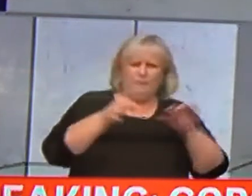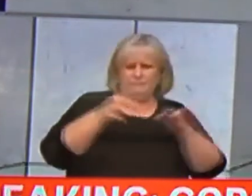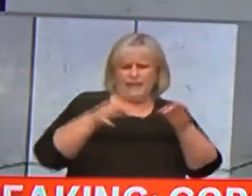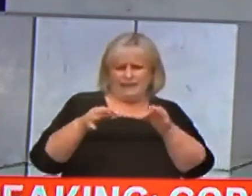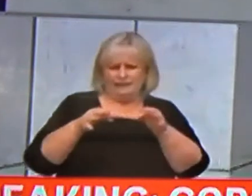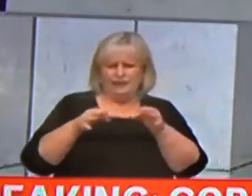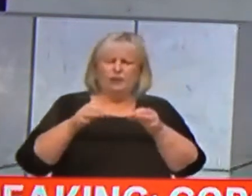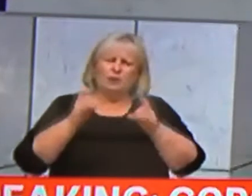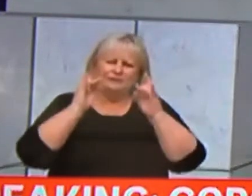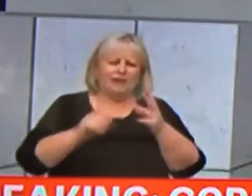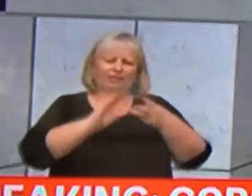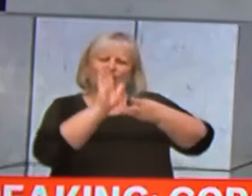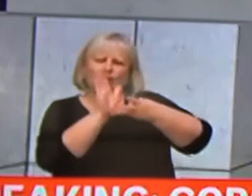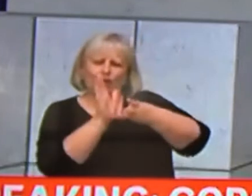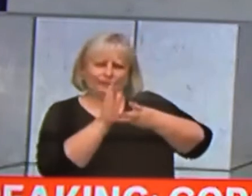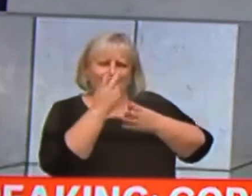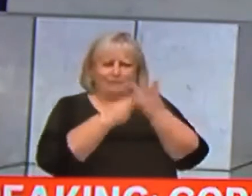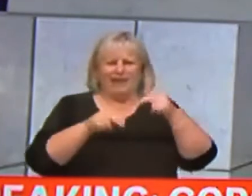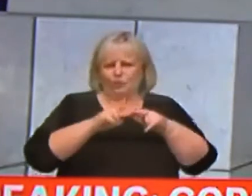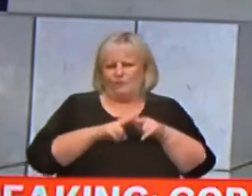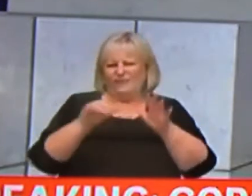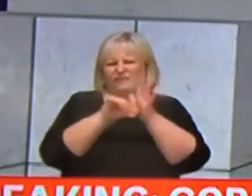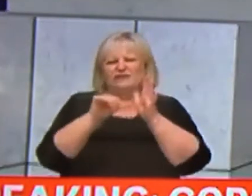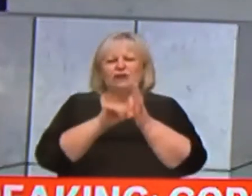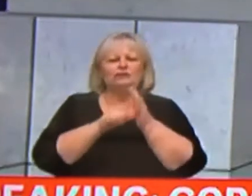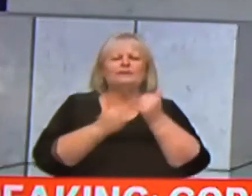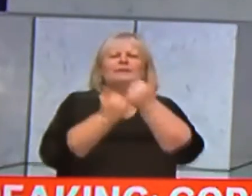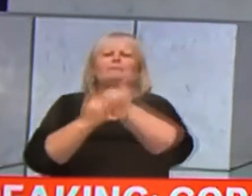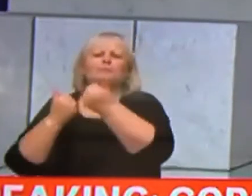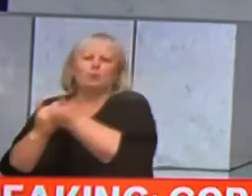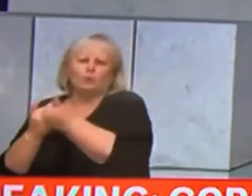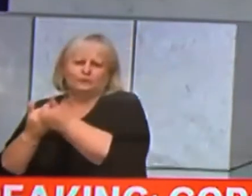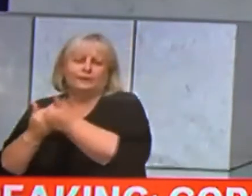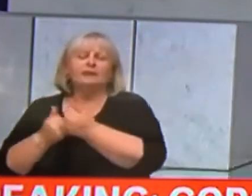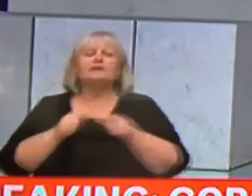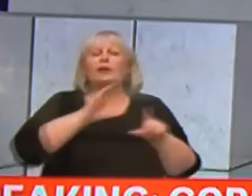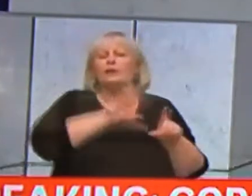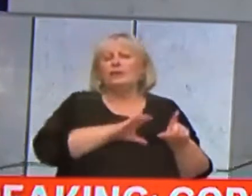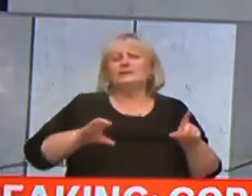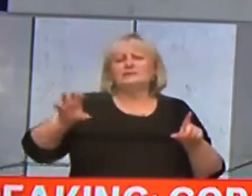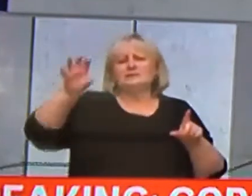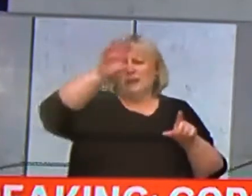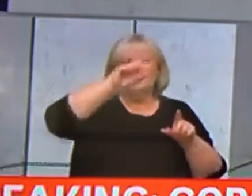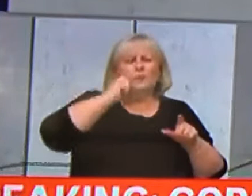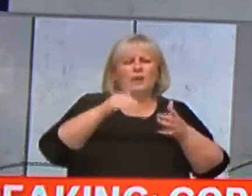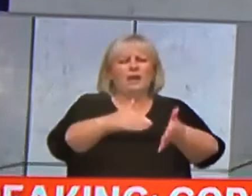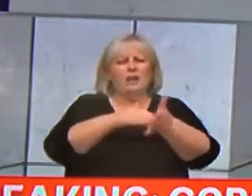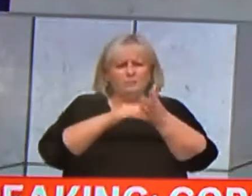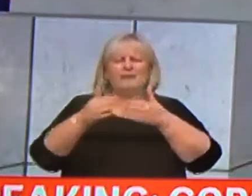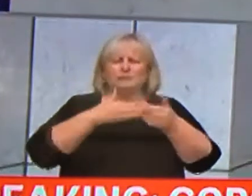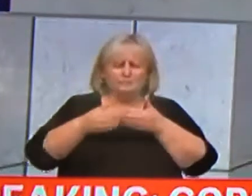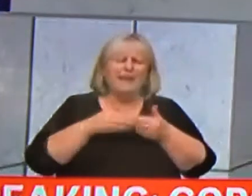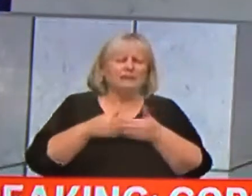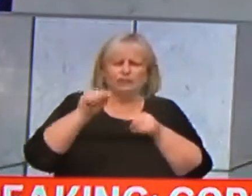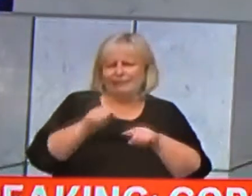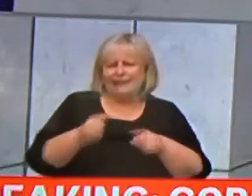third tranche of our economic plan, and that will include support by states and territories on managing the very difficult